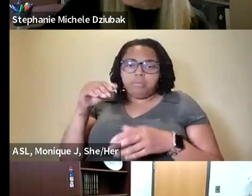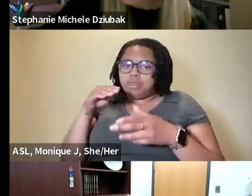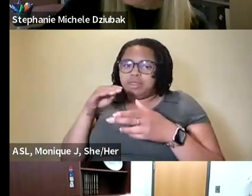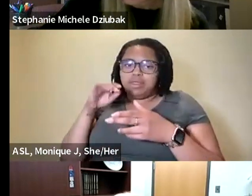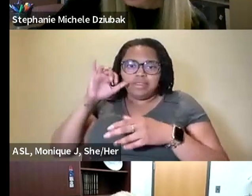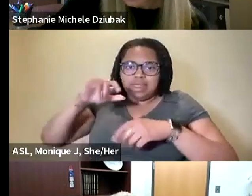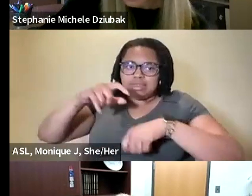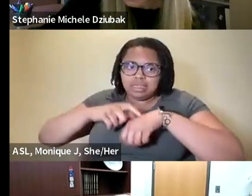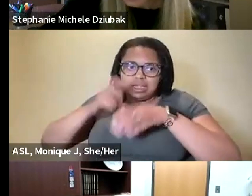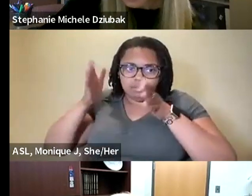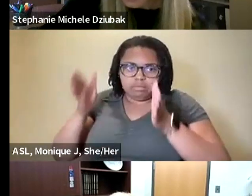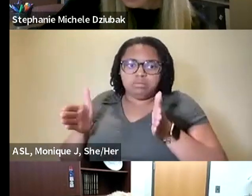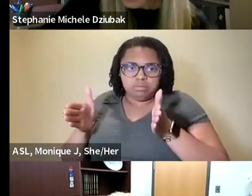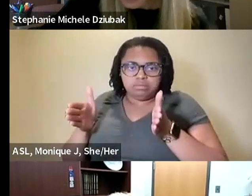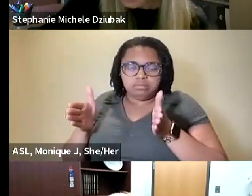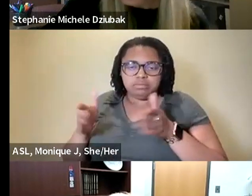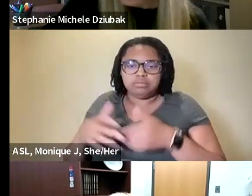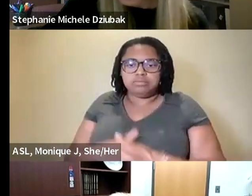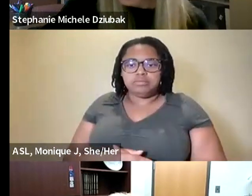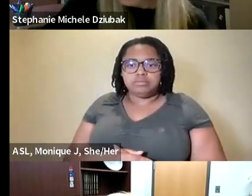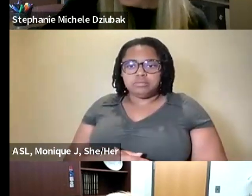dates.